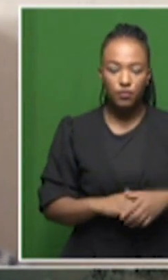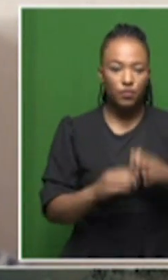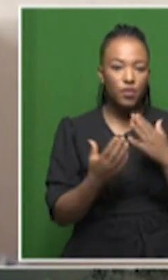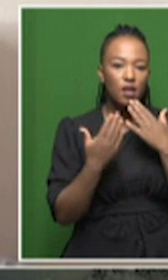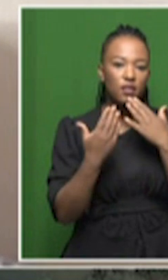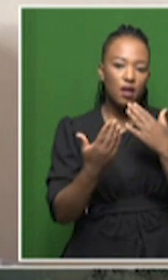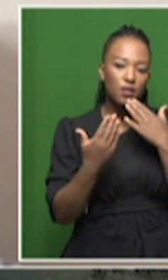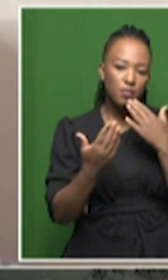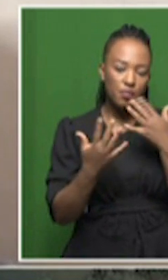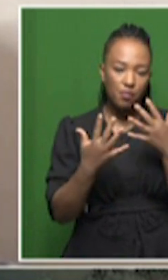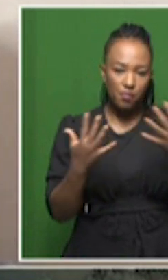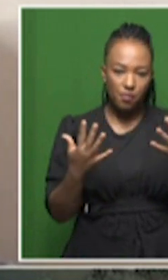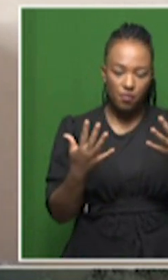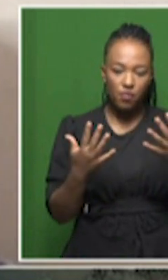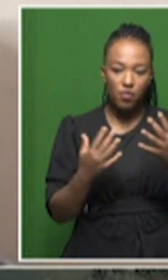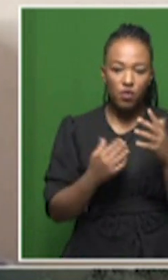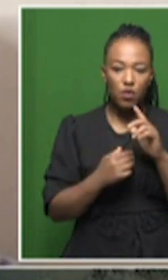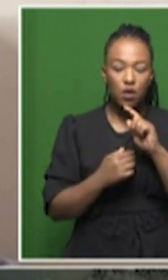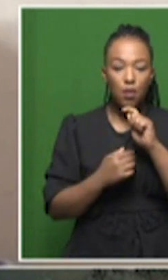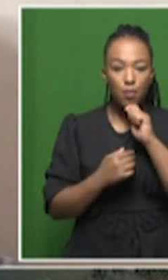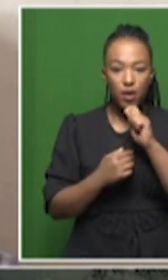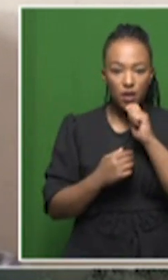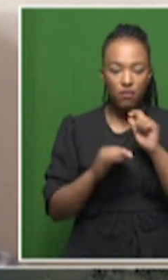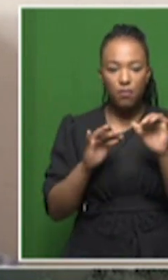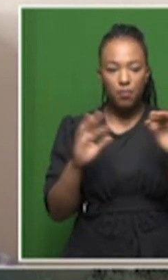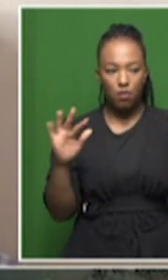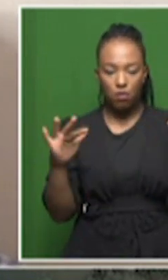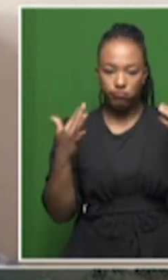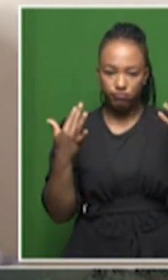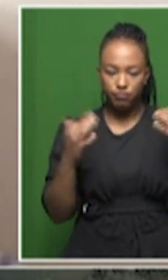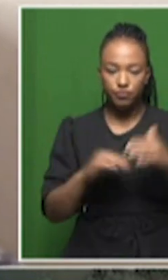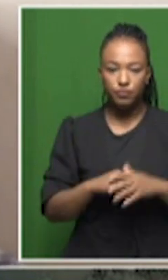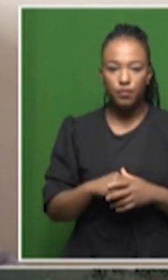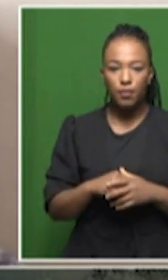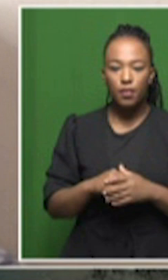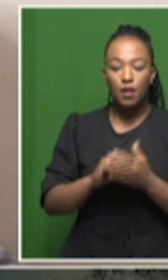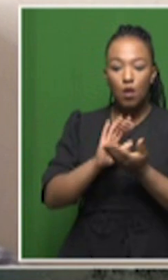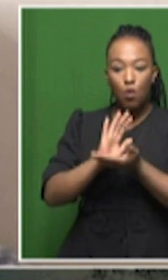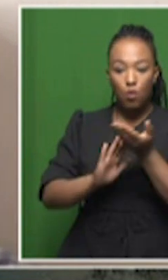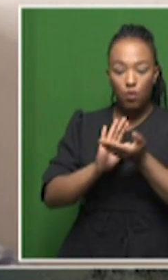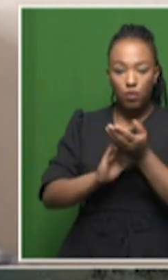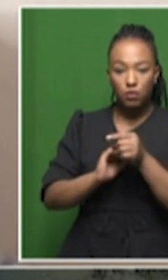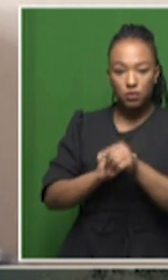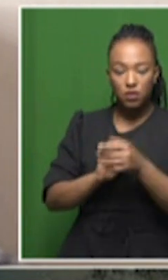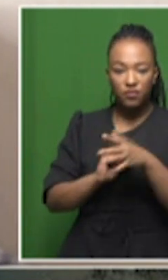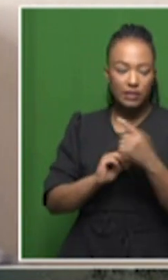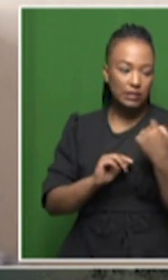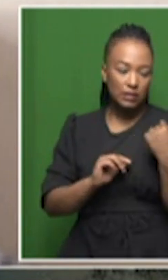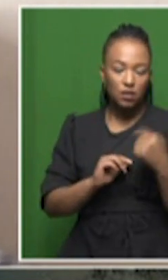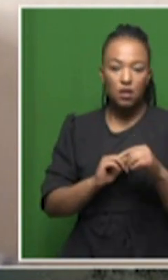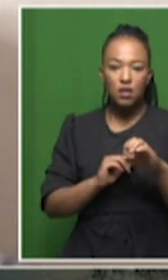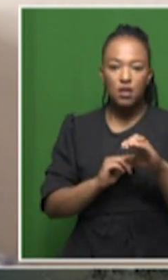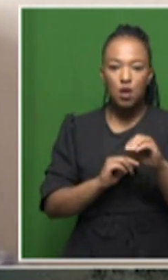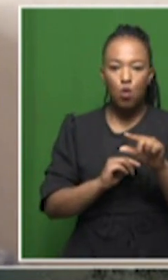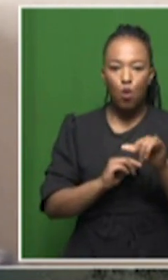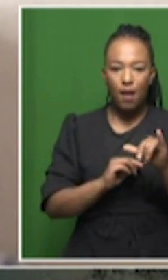much. Good morning to your viewers. So let's first start with an update regarding the latest with the E. coli